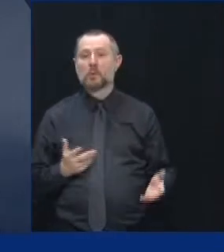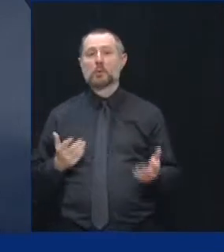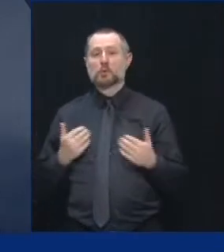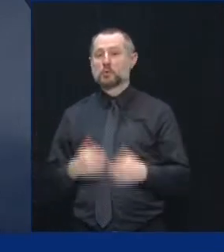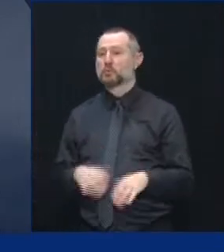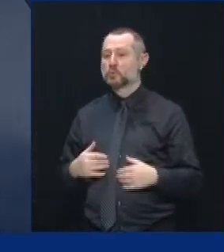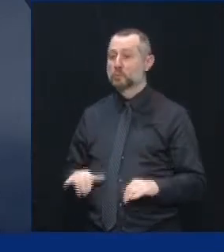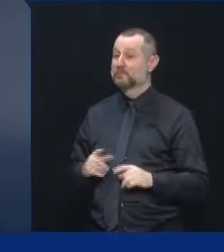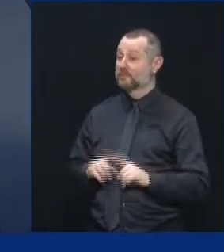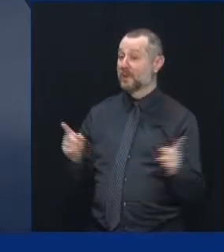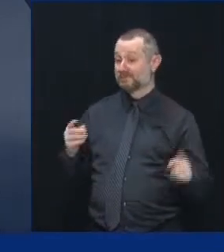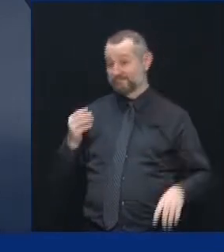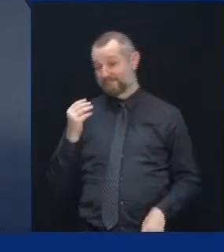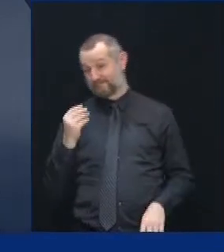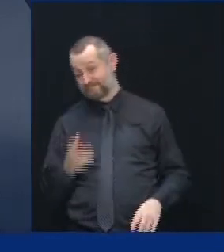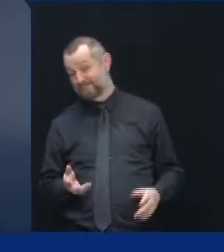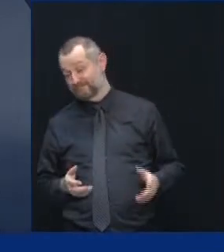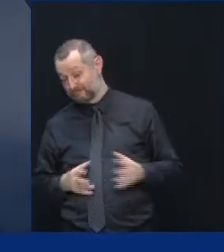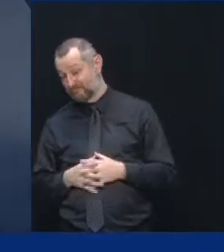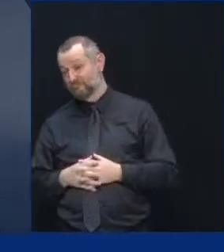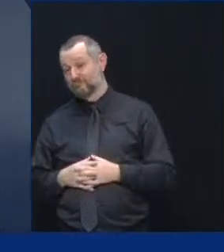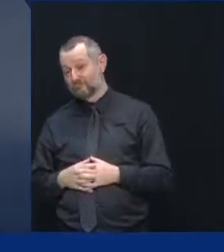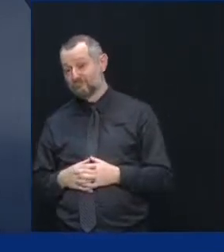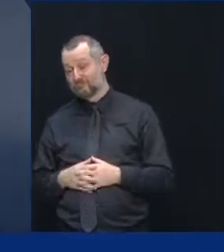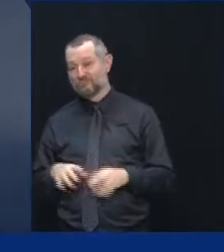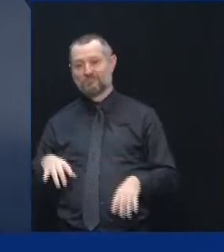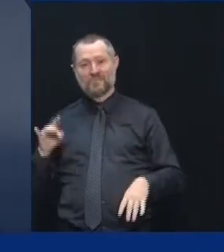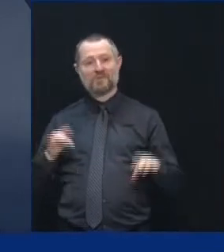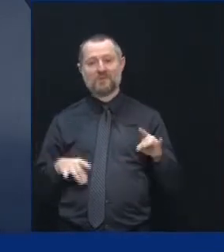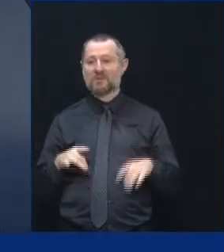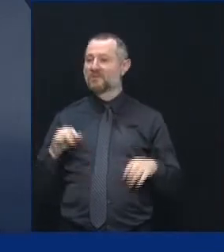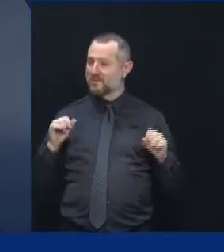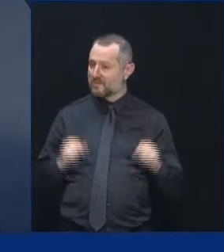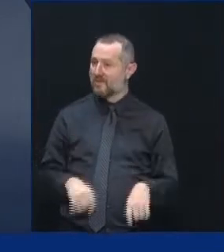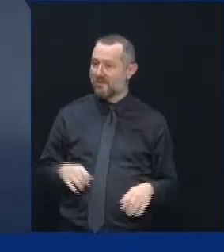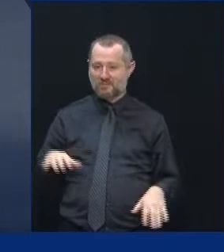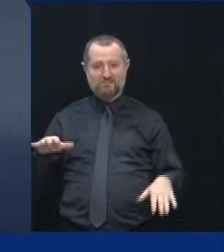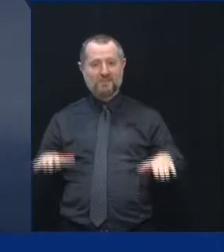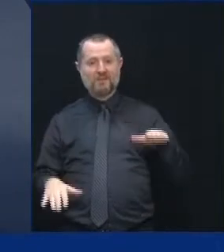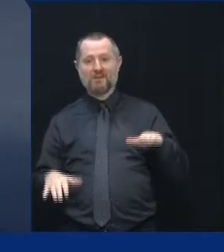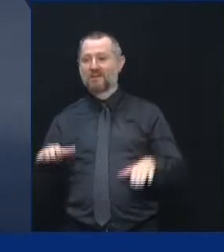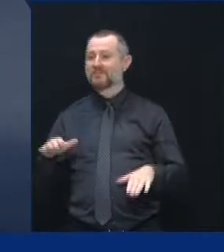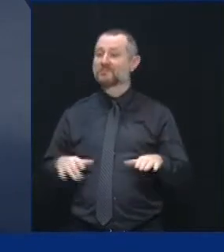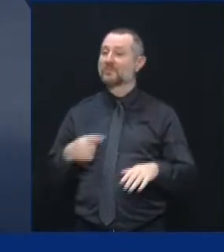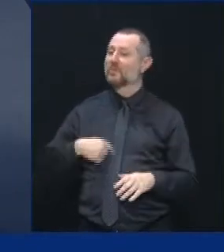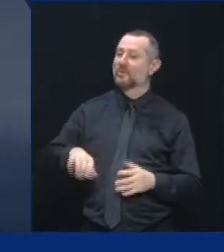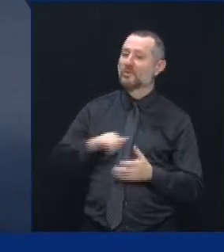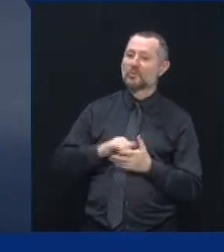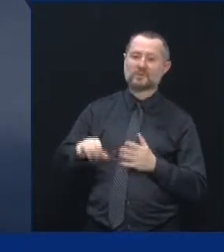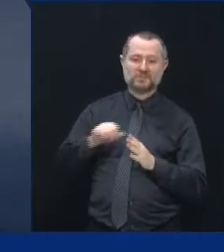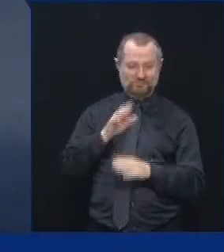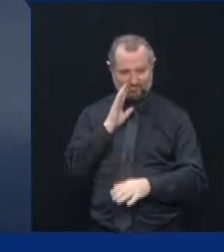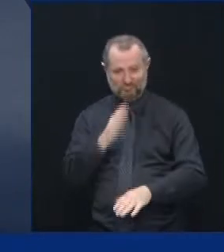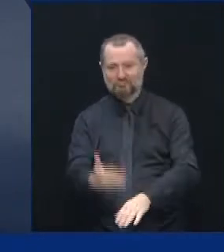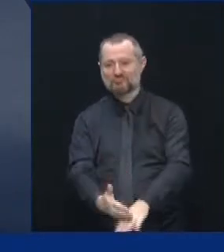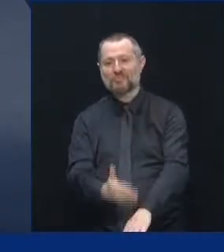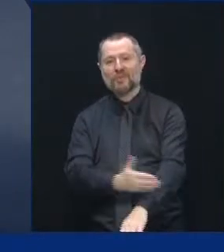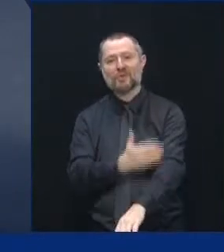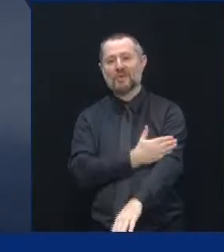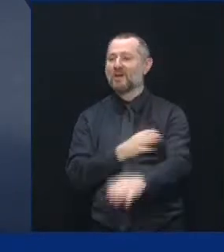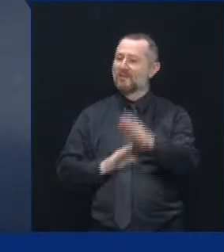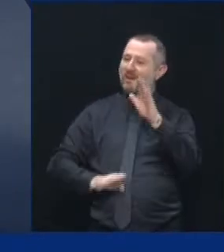But we are finding the balance, and we are going to be the better for it. I believe that. I believe we are going